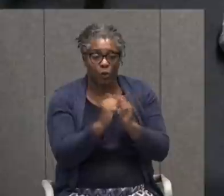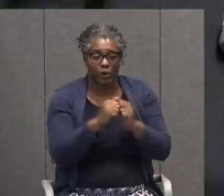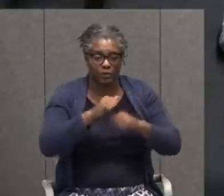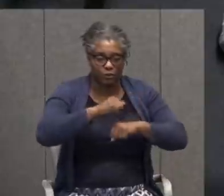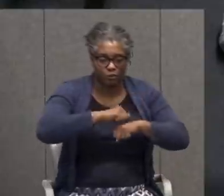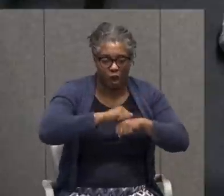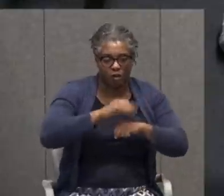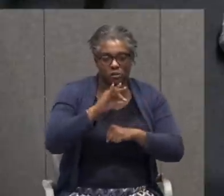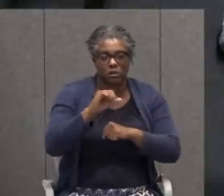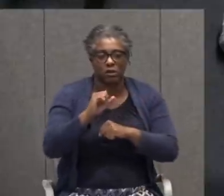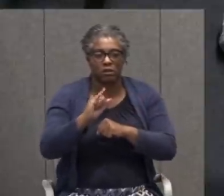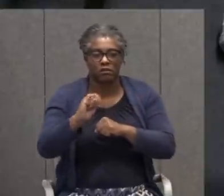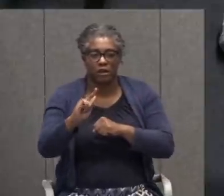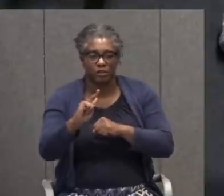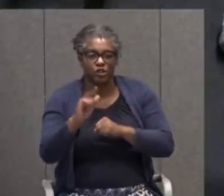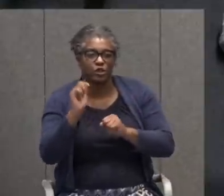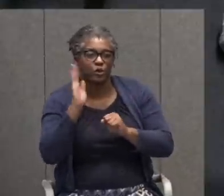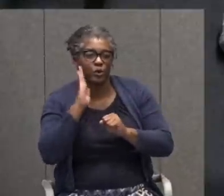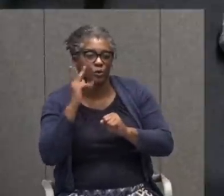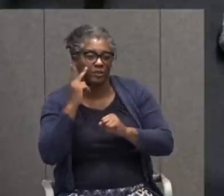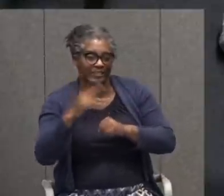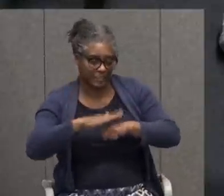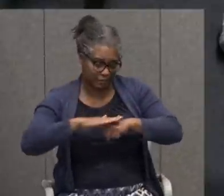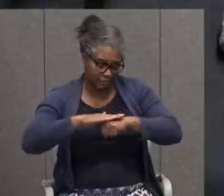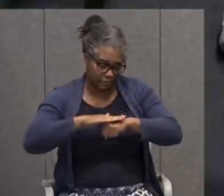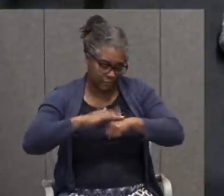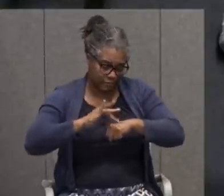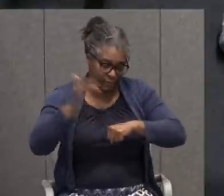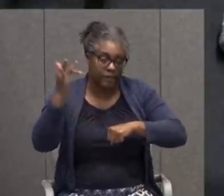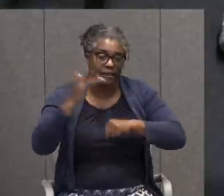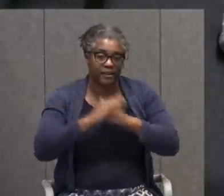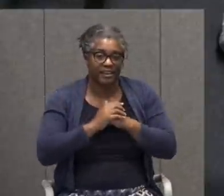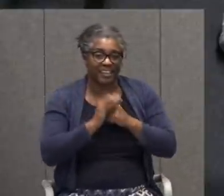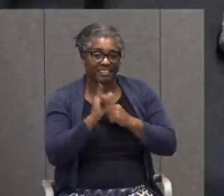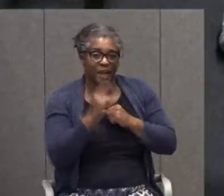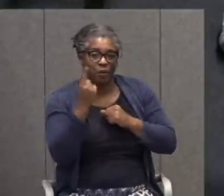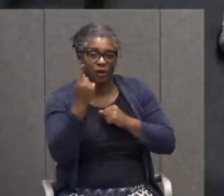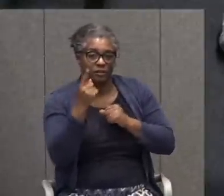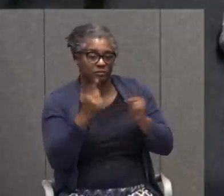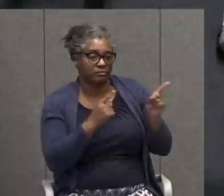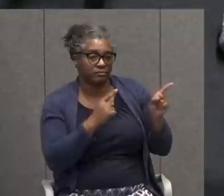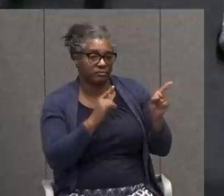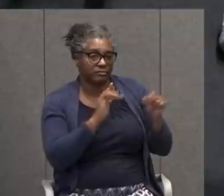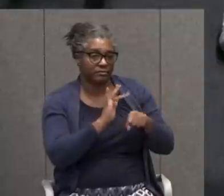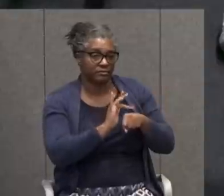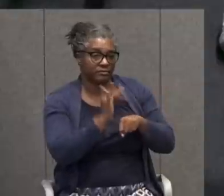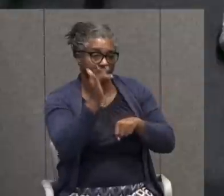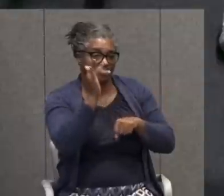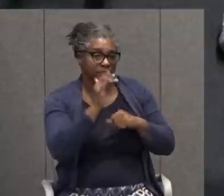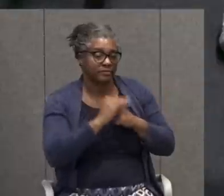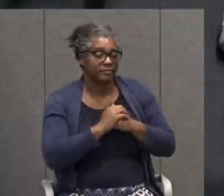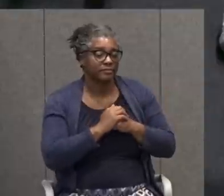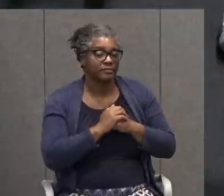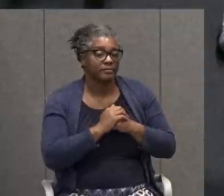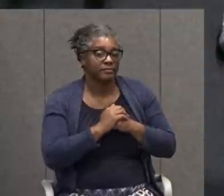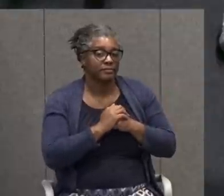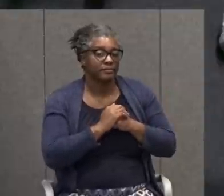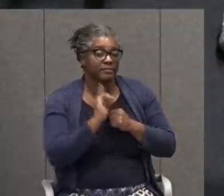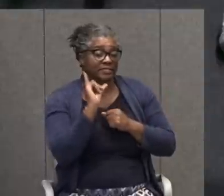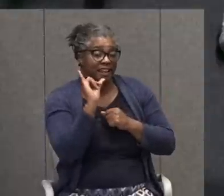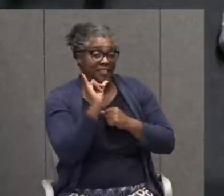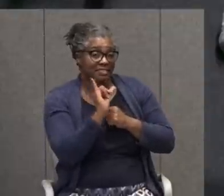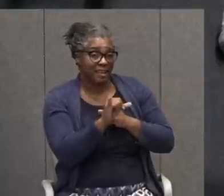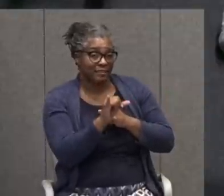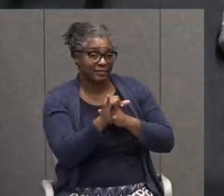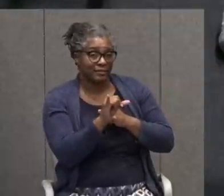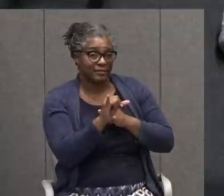sometimes you'll see these polished. And this little piece right here is kind of shiny. And that is also a